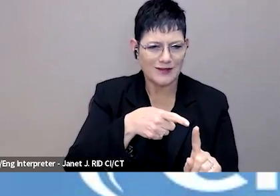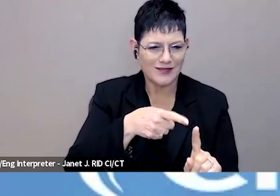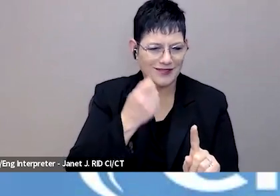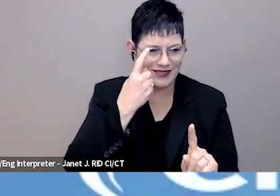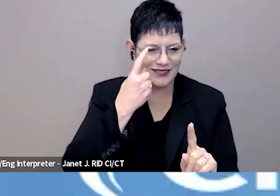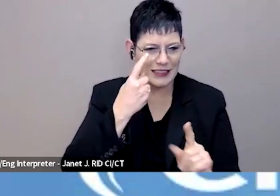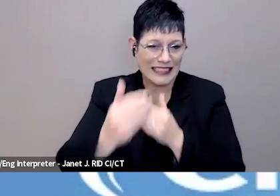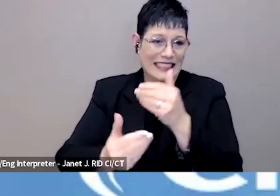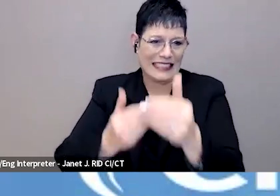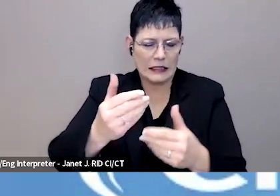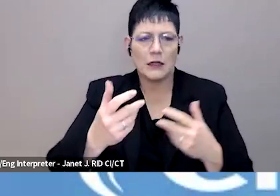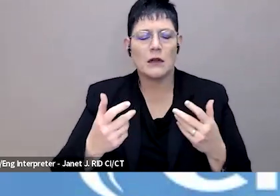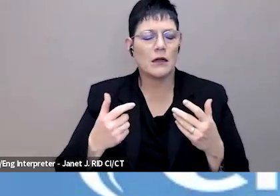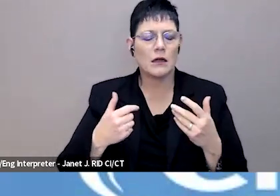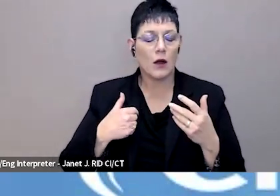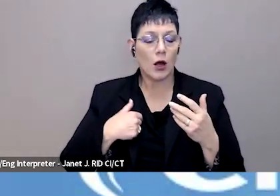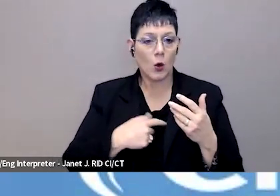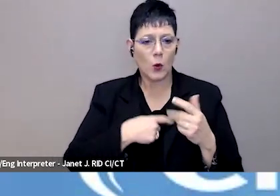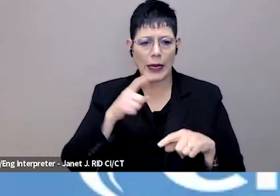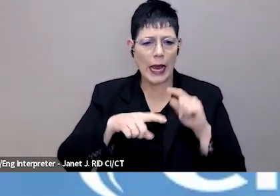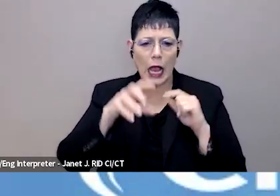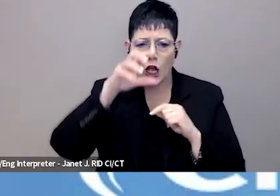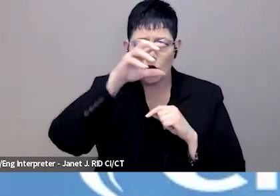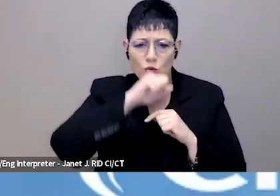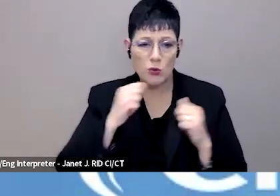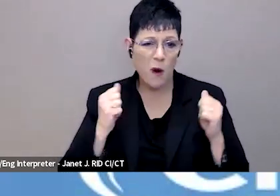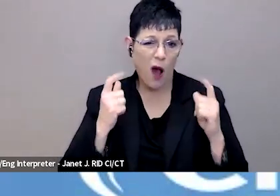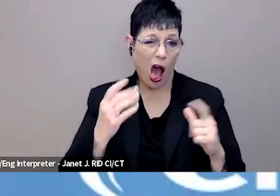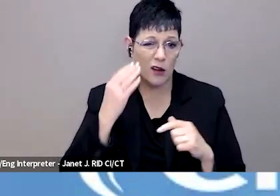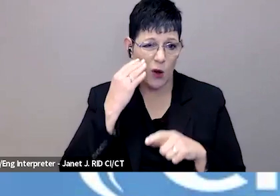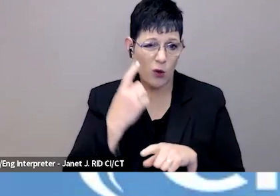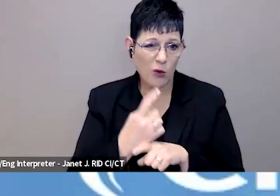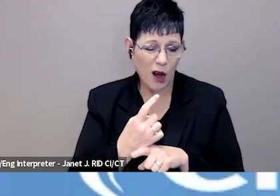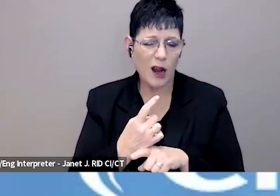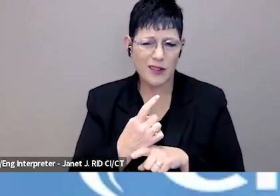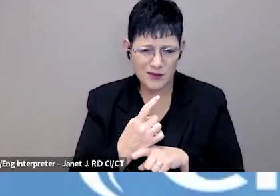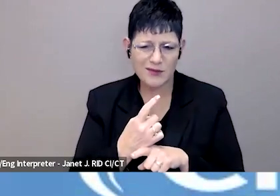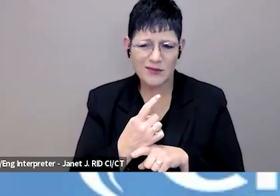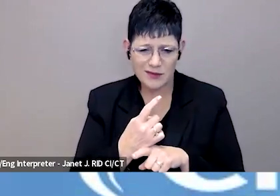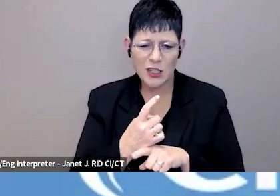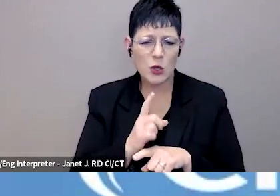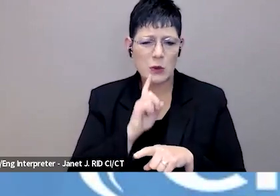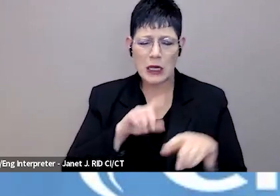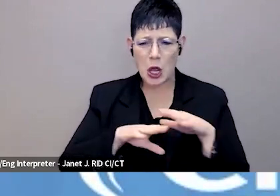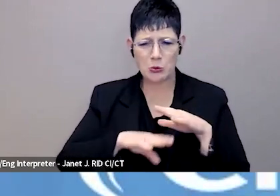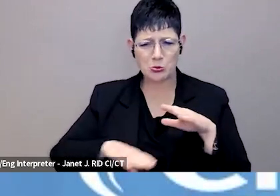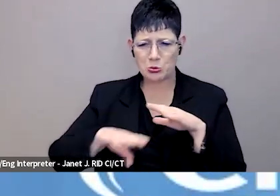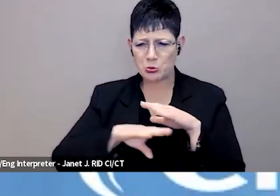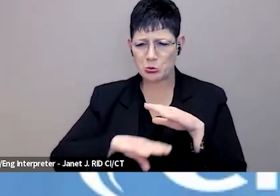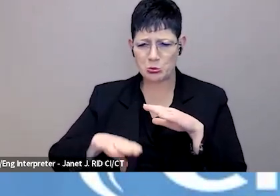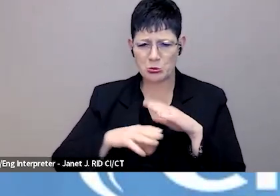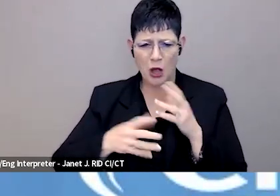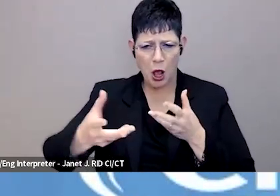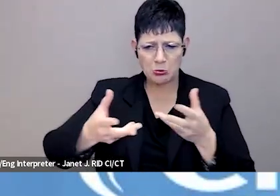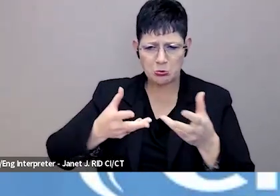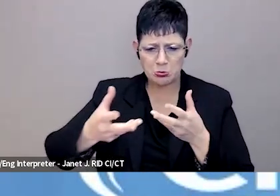I think we shouldn't assume that everyone knows about it, right? So I think even just elementary conversations and sharing